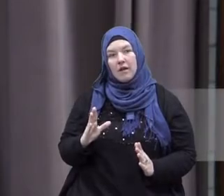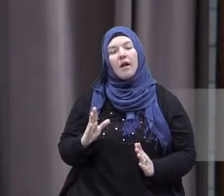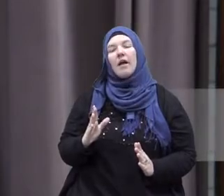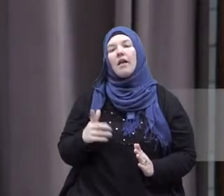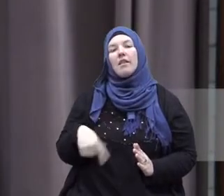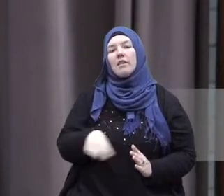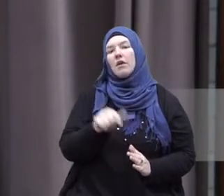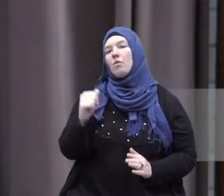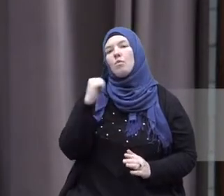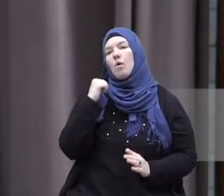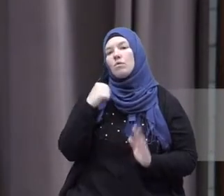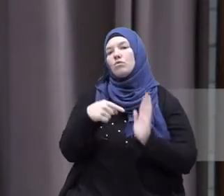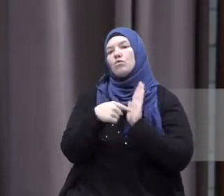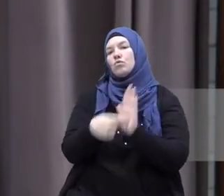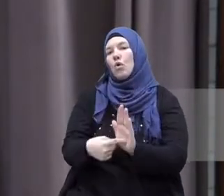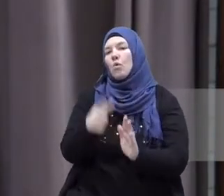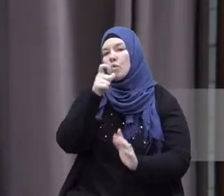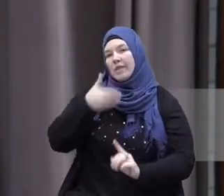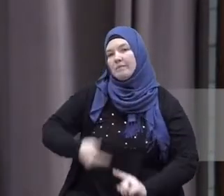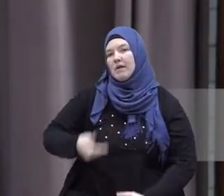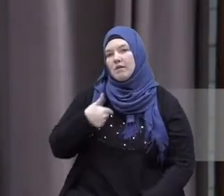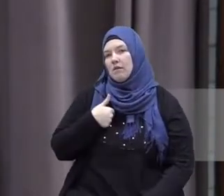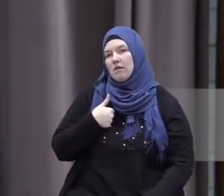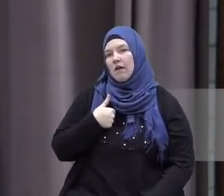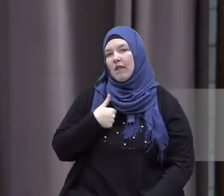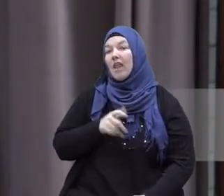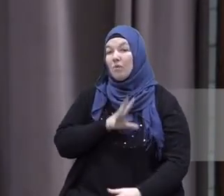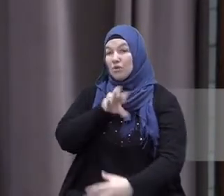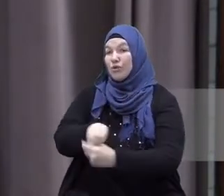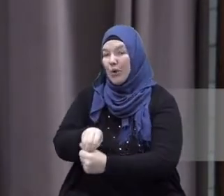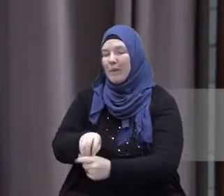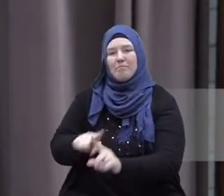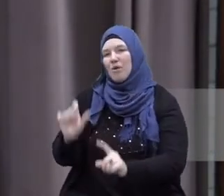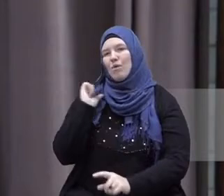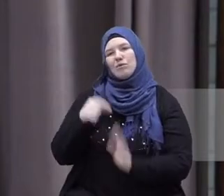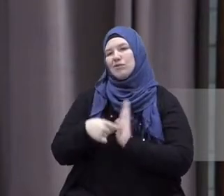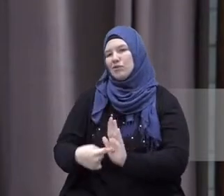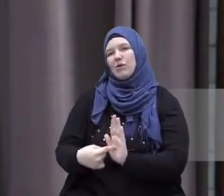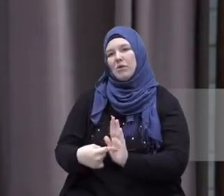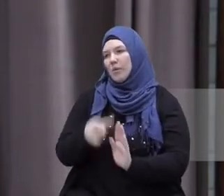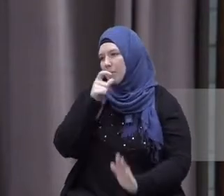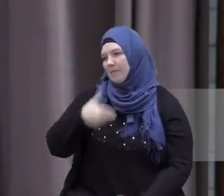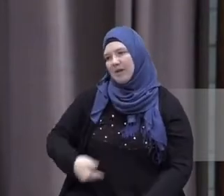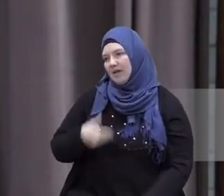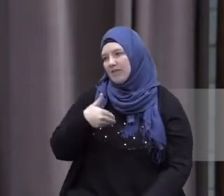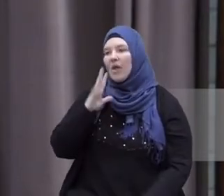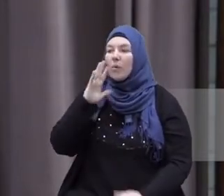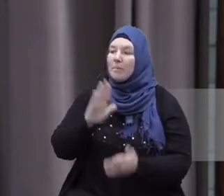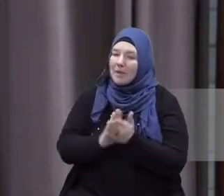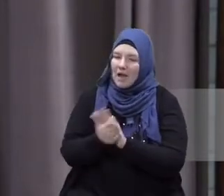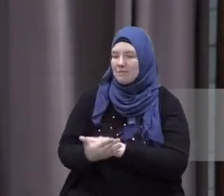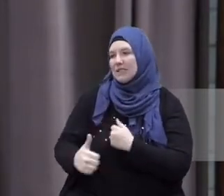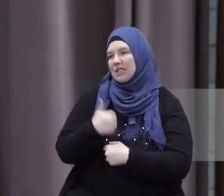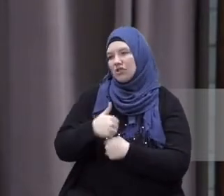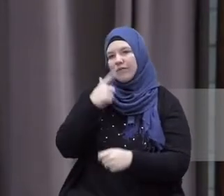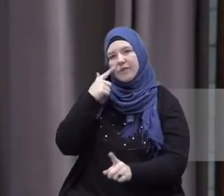the conditions of the society. And that will endanger their ability